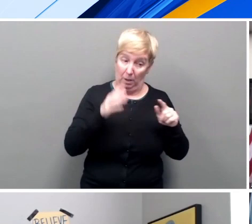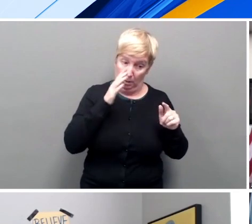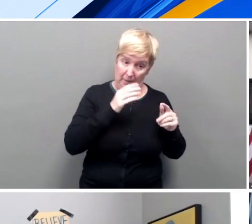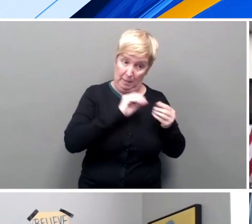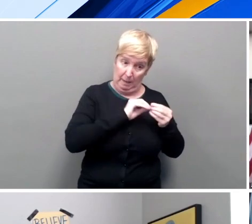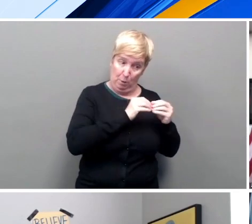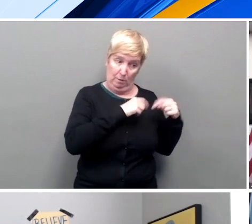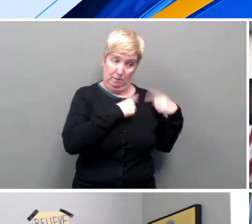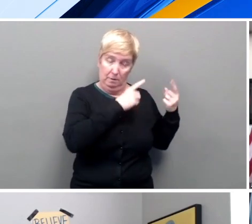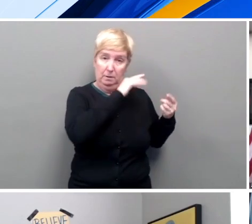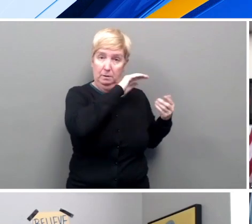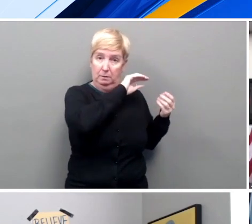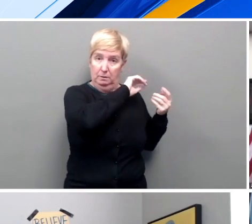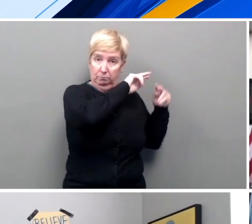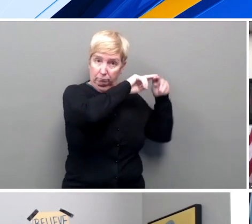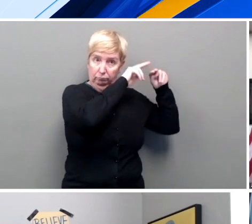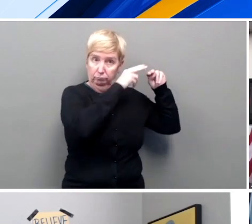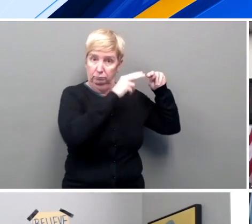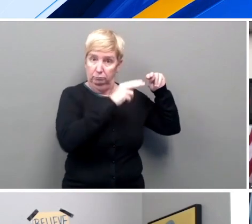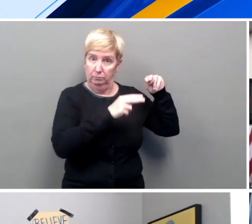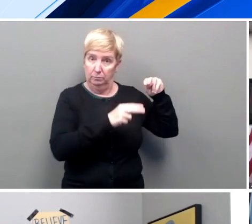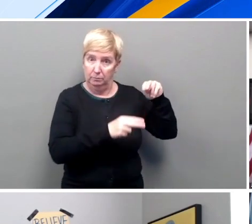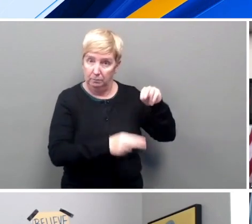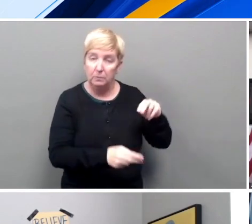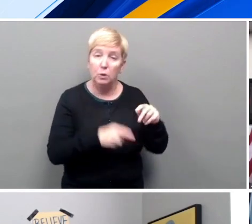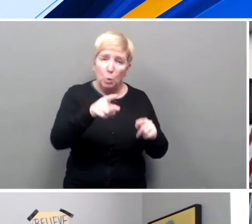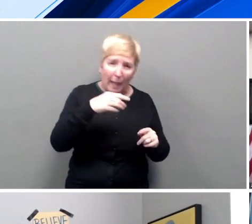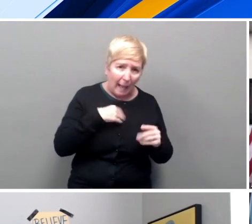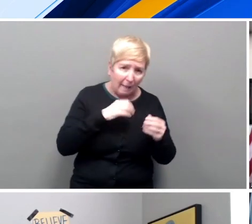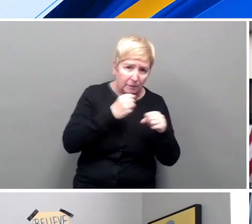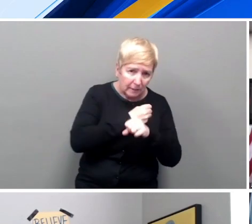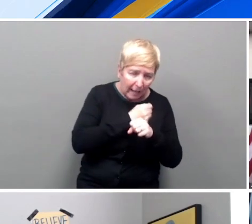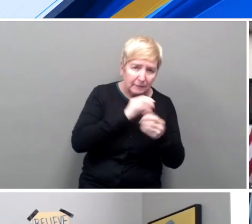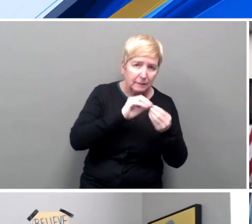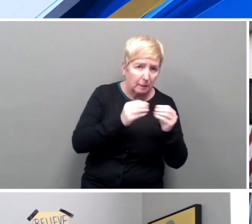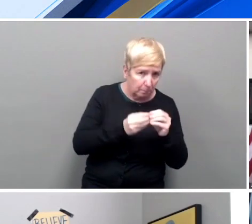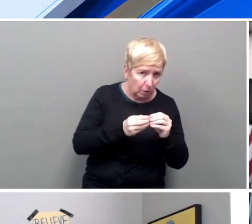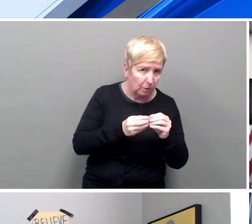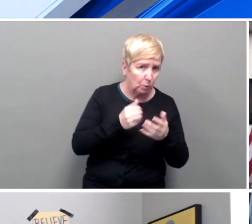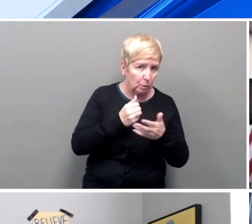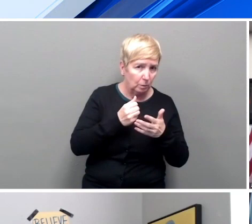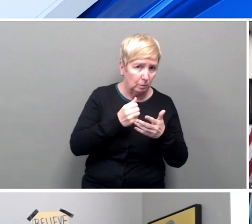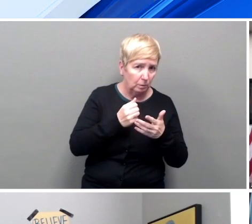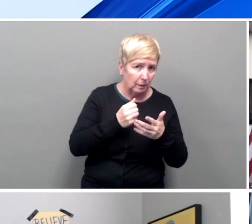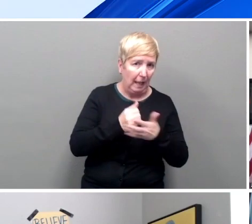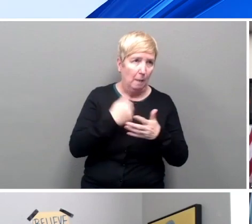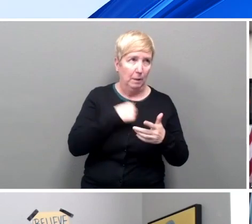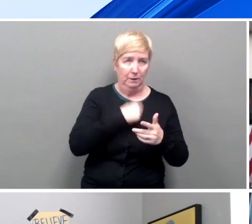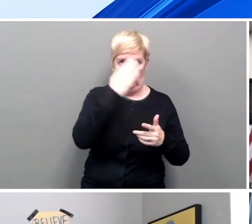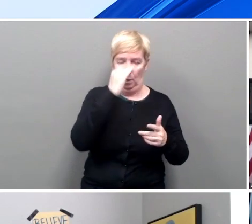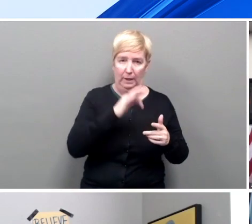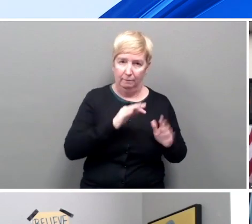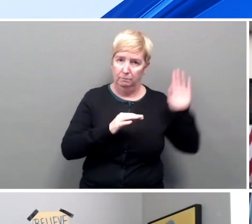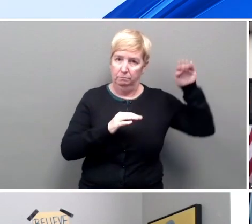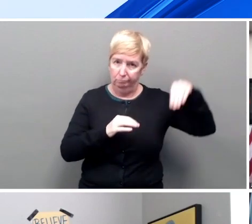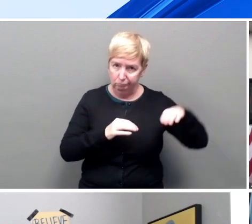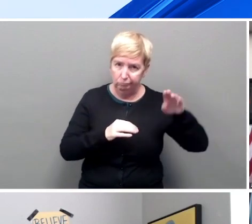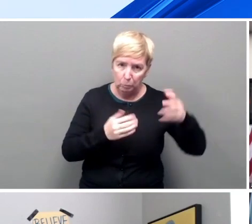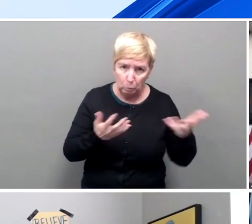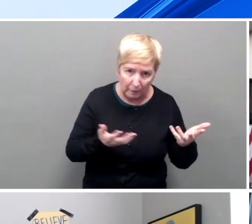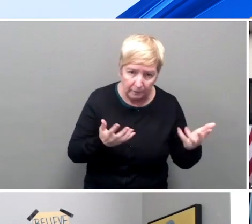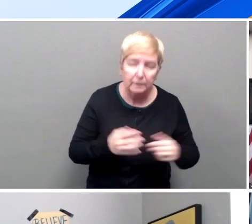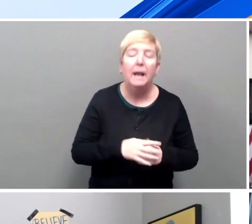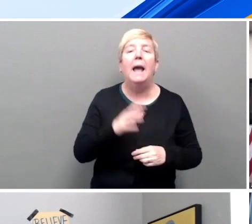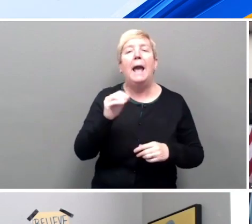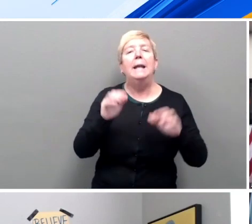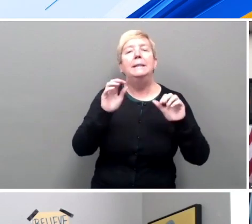like the last, say, month or 3 months to show, what it is there? And the other one more quick thing related to that is, can you give the